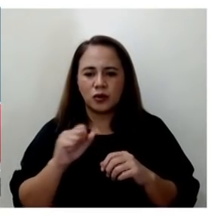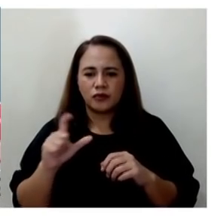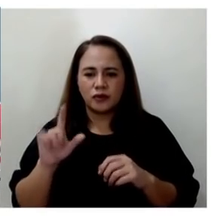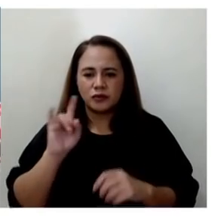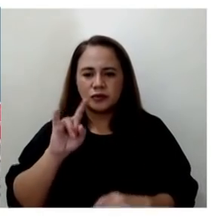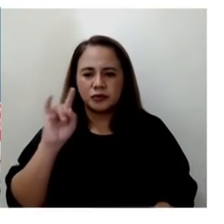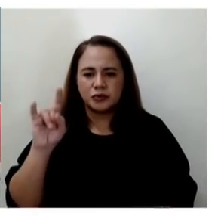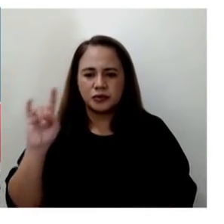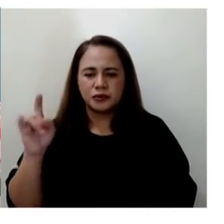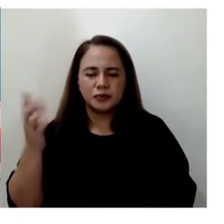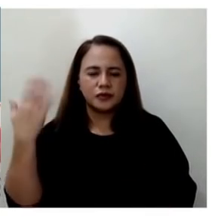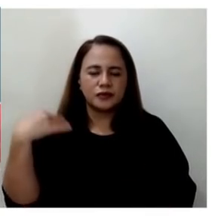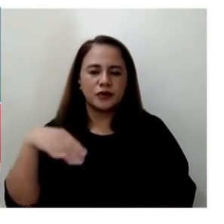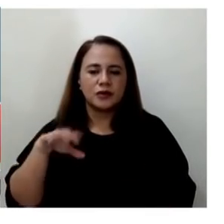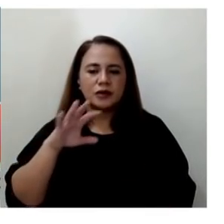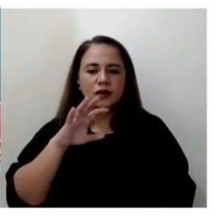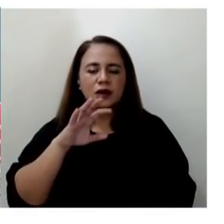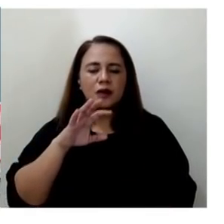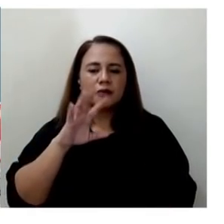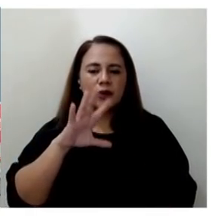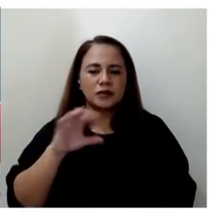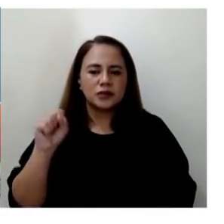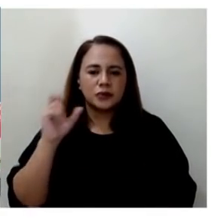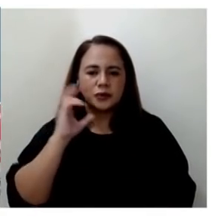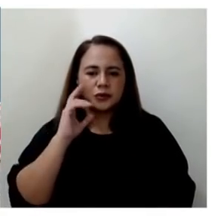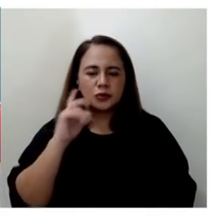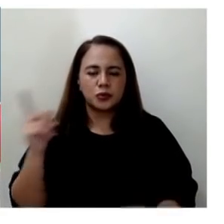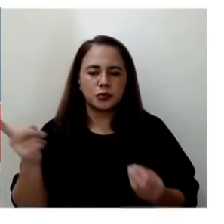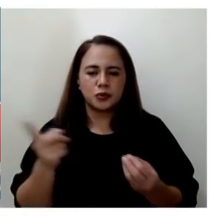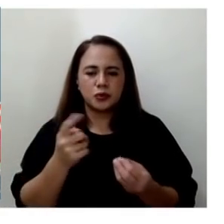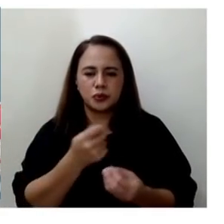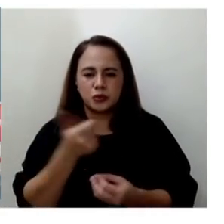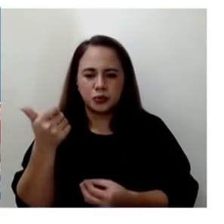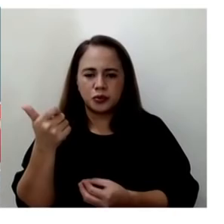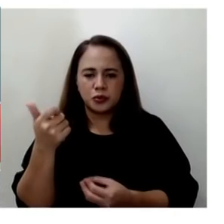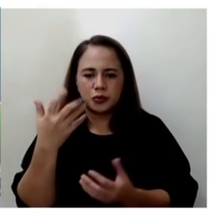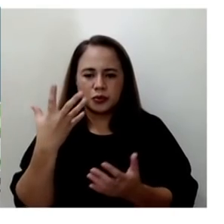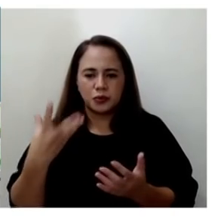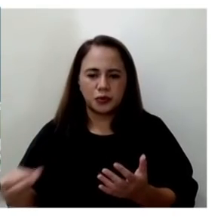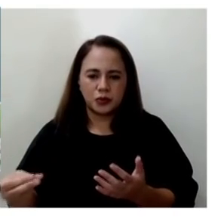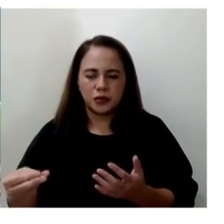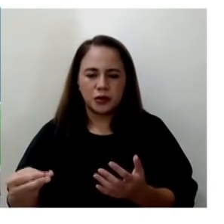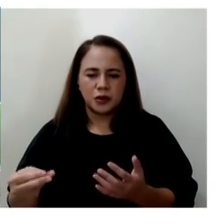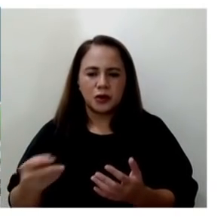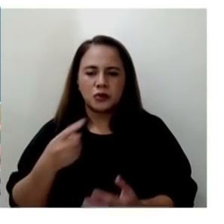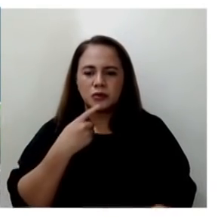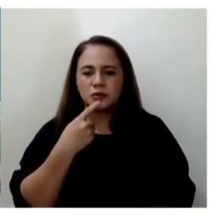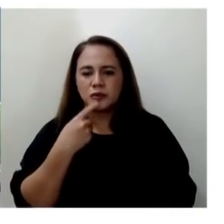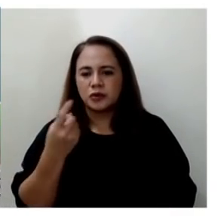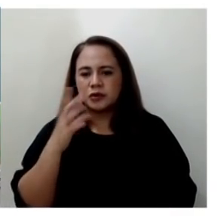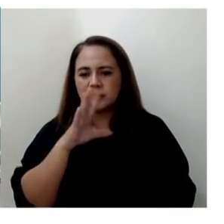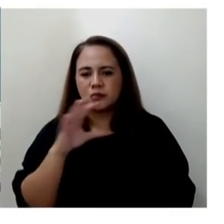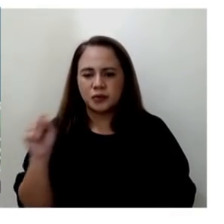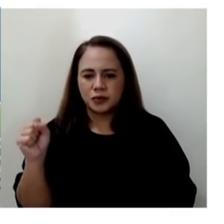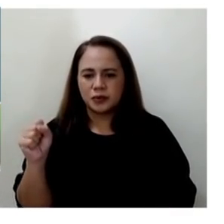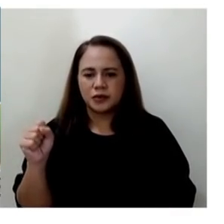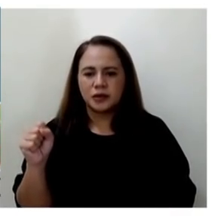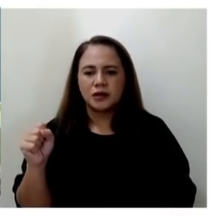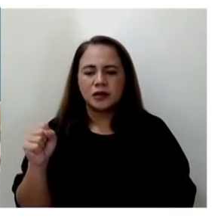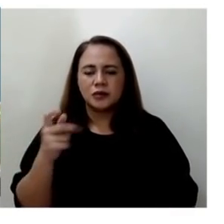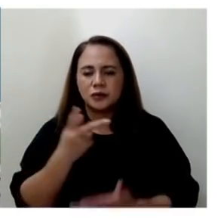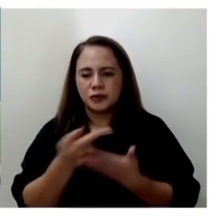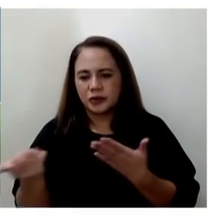campaign of then-candidate President Duterte to eliminate corruption? Are you saying that the president has